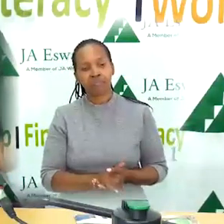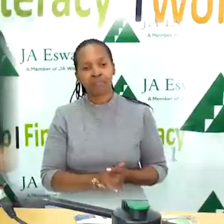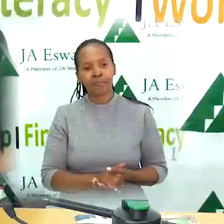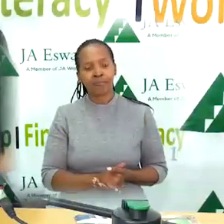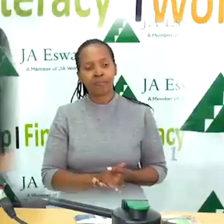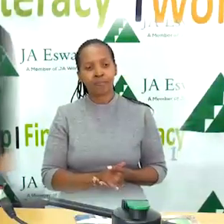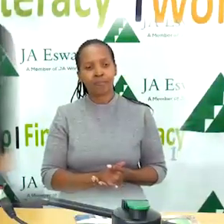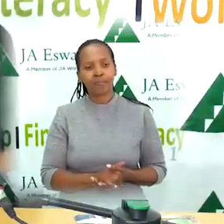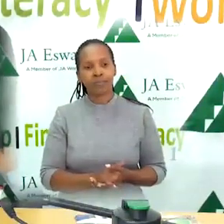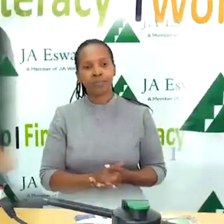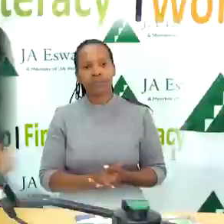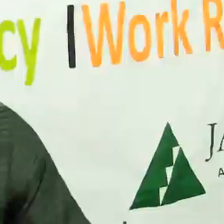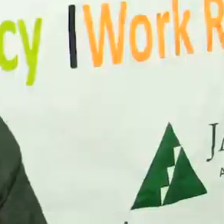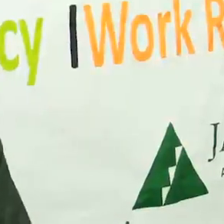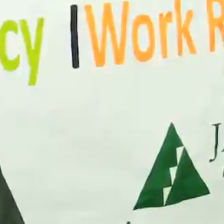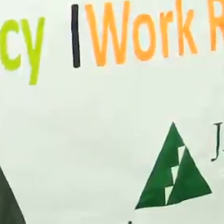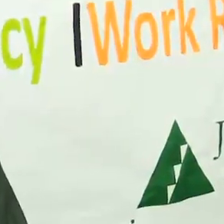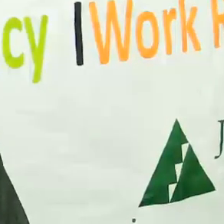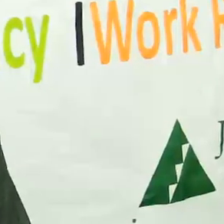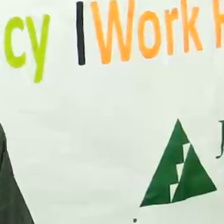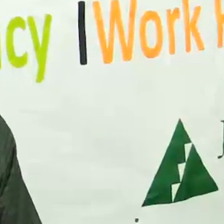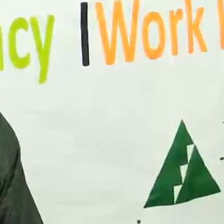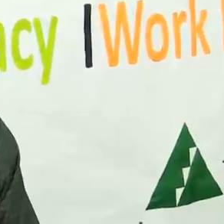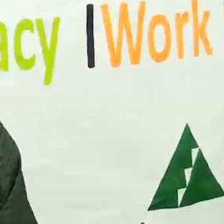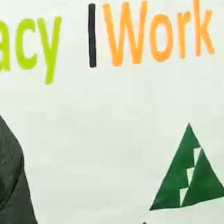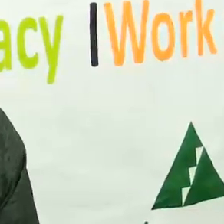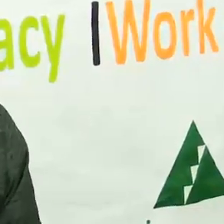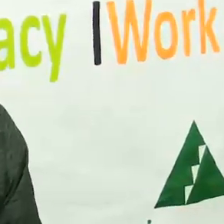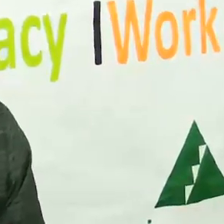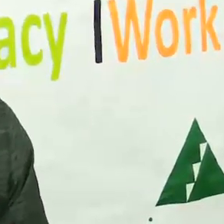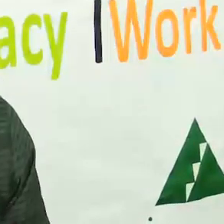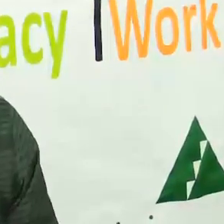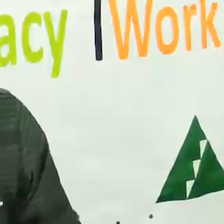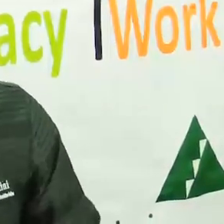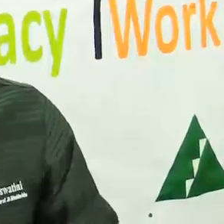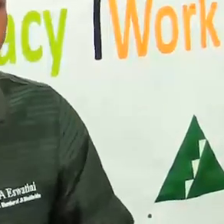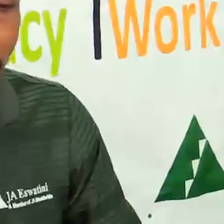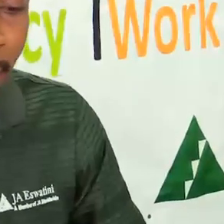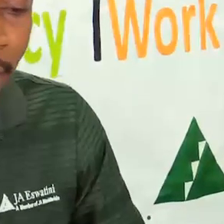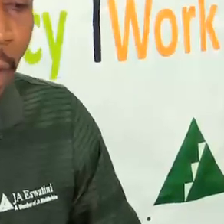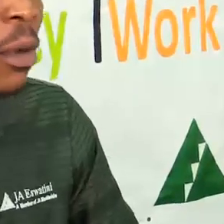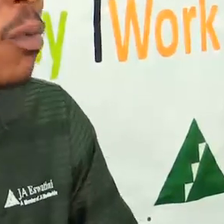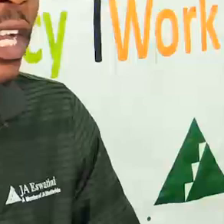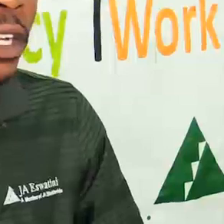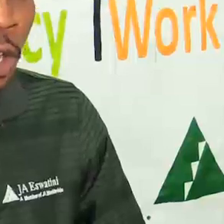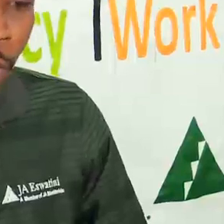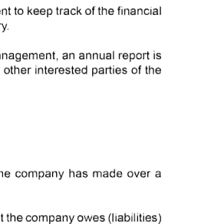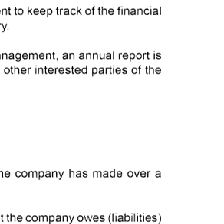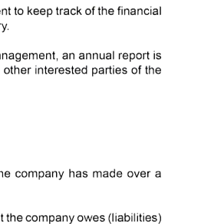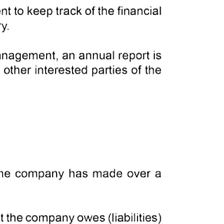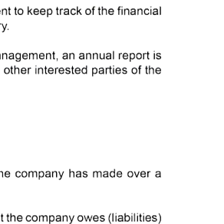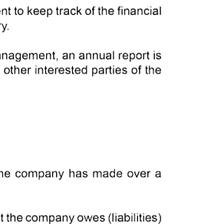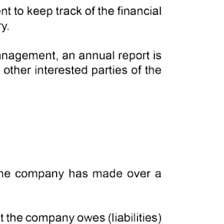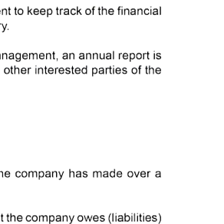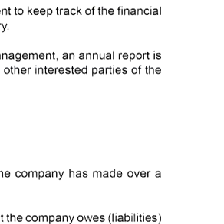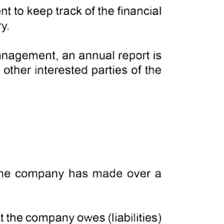Moreover, there are about two important things to watch out when dealing with the finances of a business. One, you have to